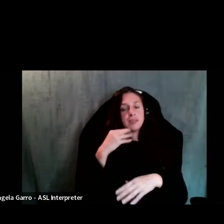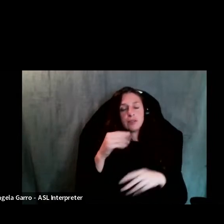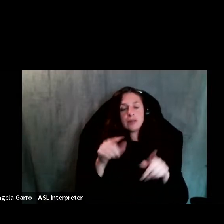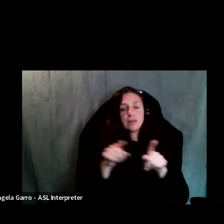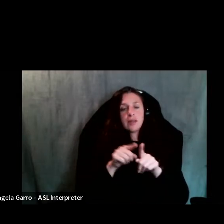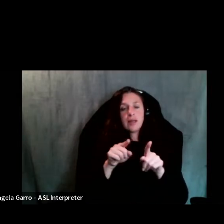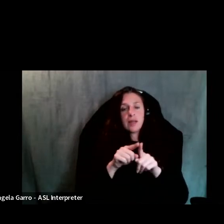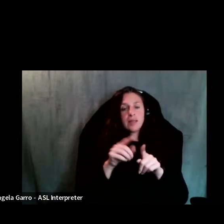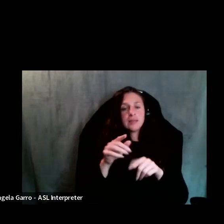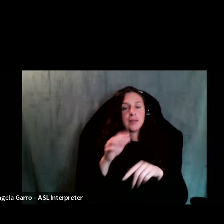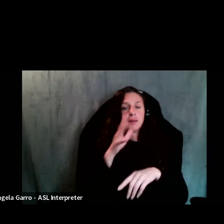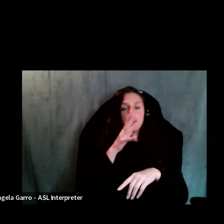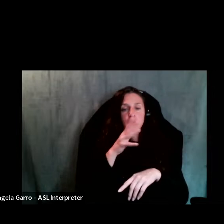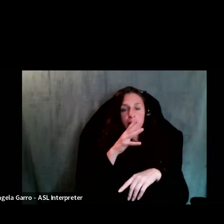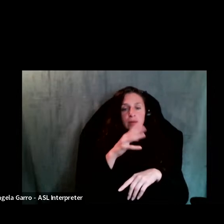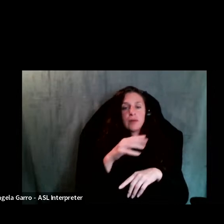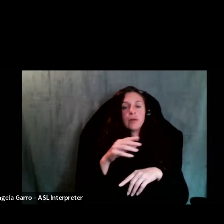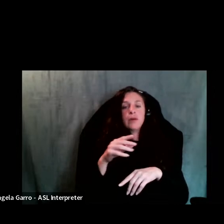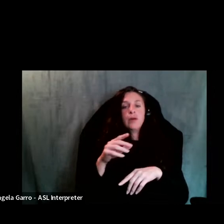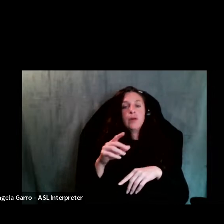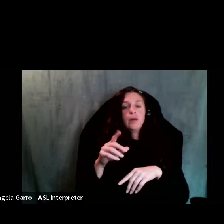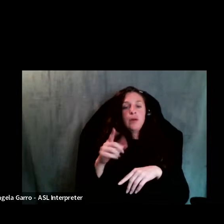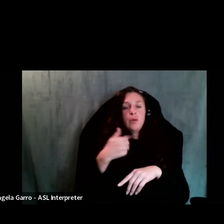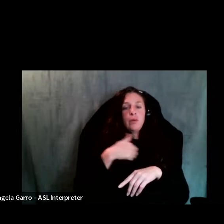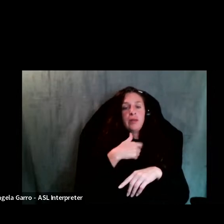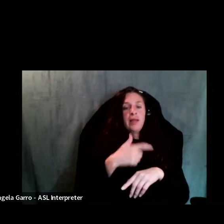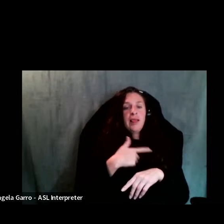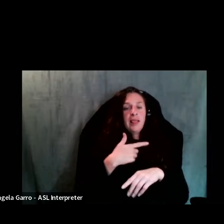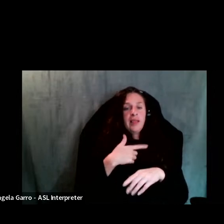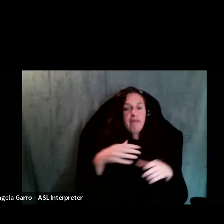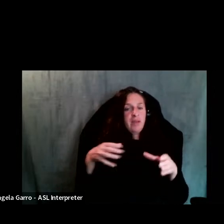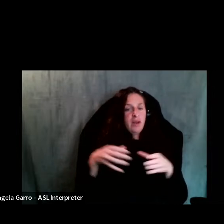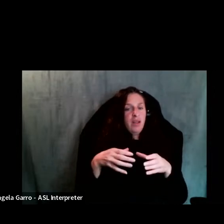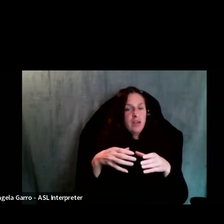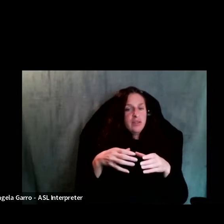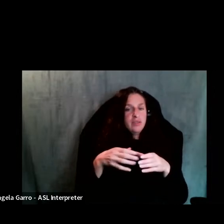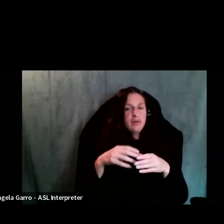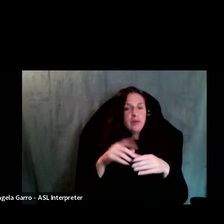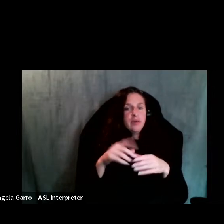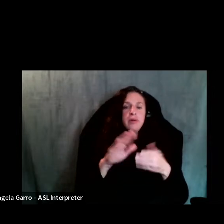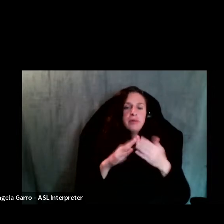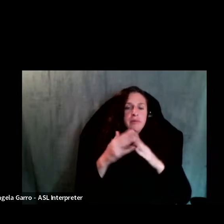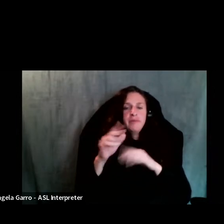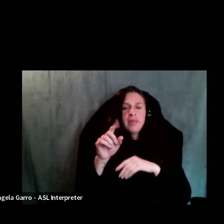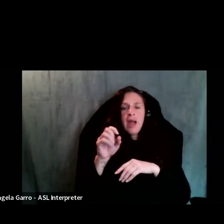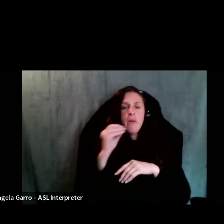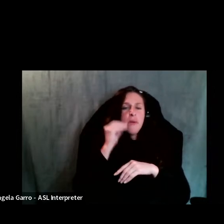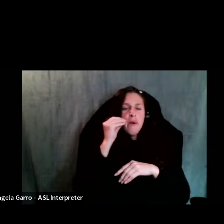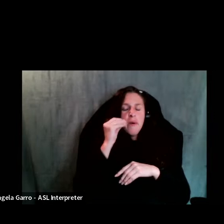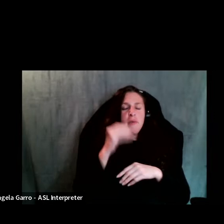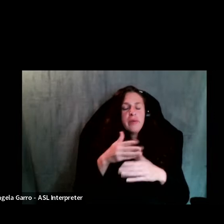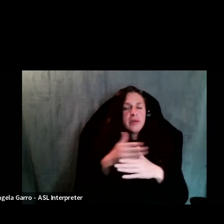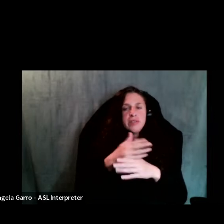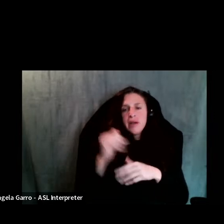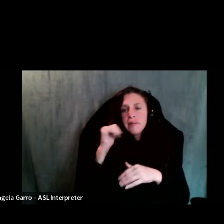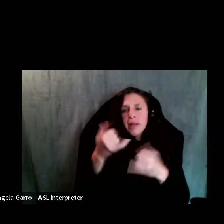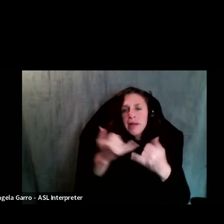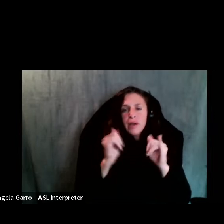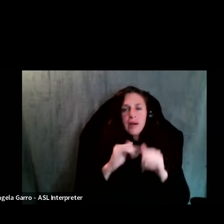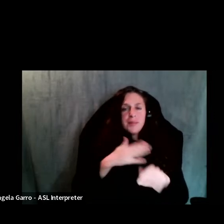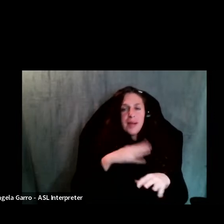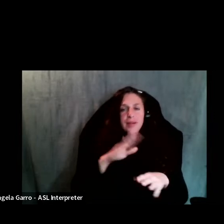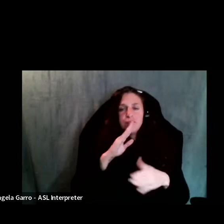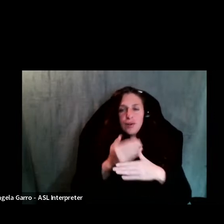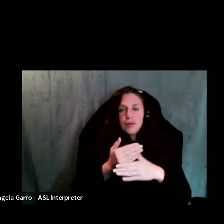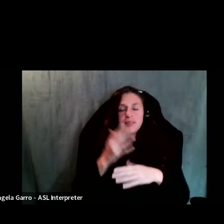a mother, where we live in a cluster that townhomes and we share a backyard. My daughter best